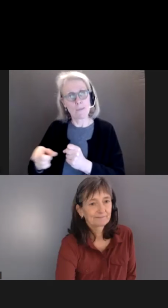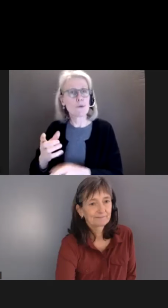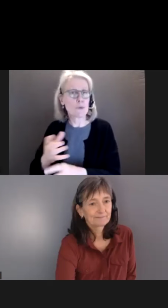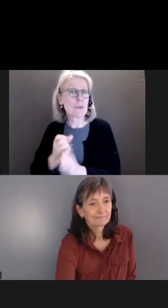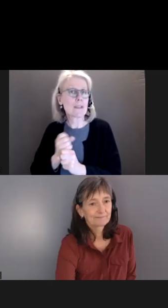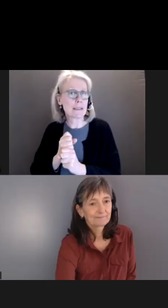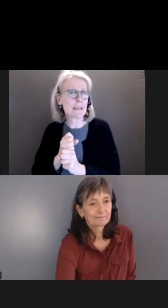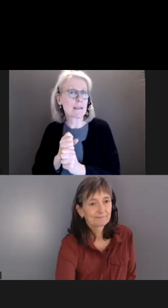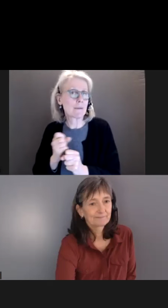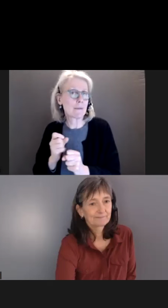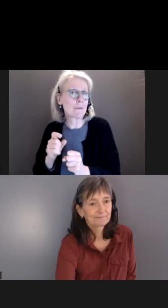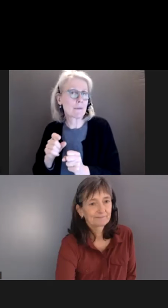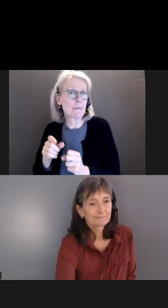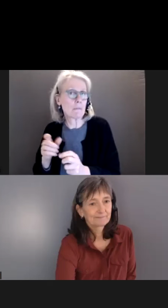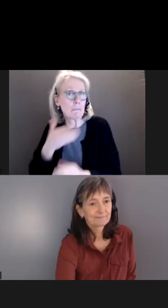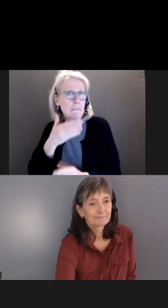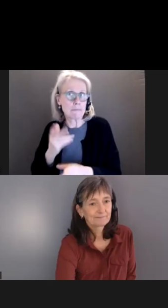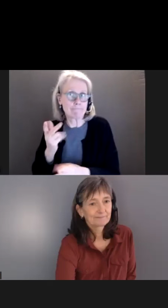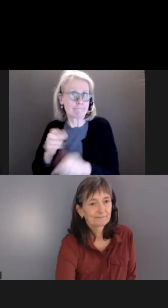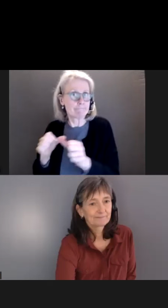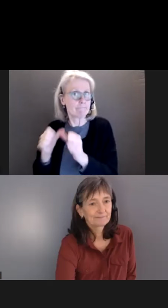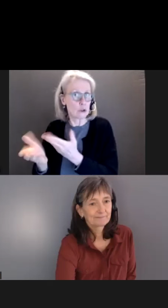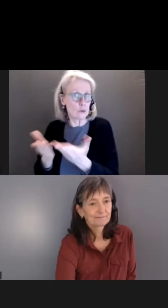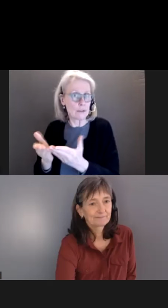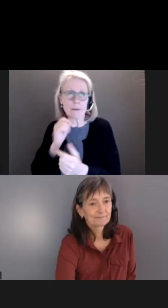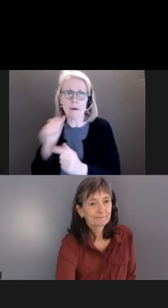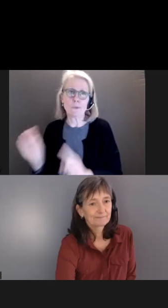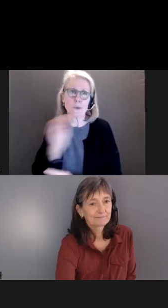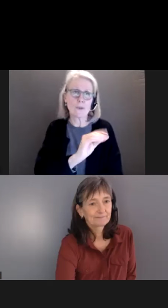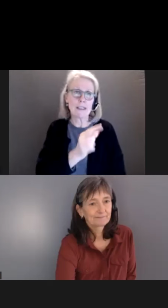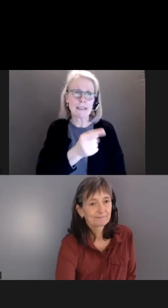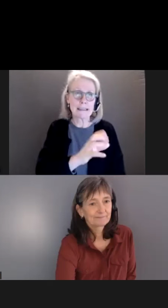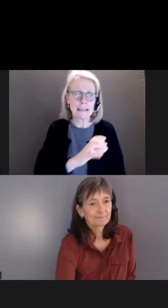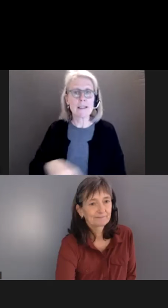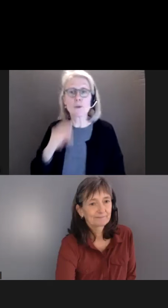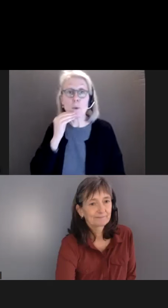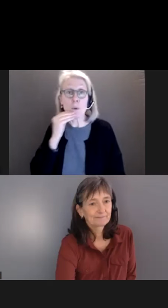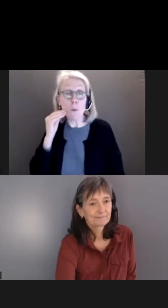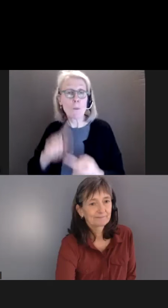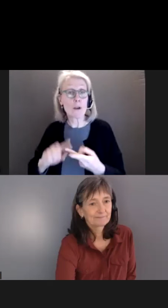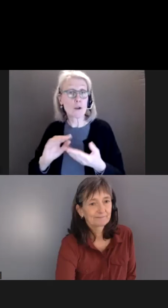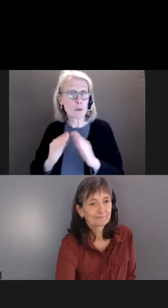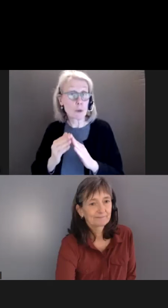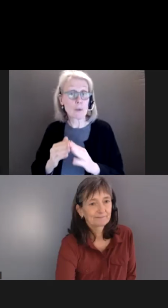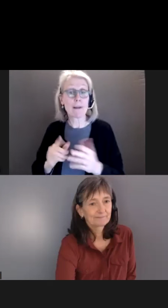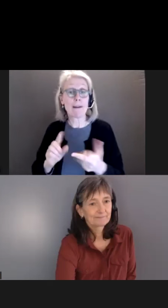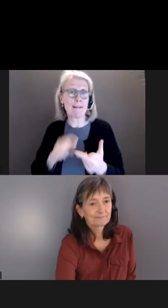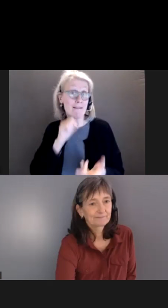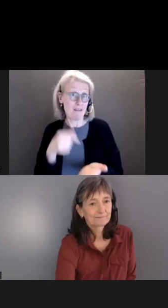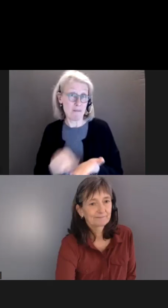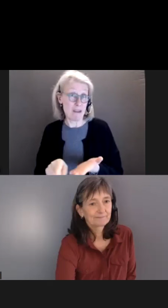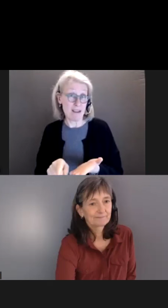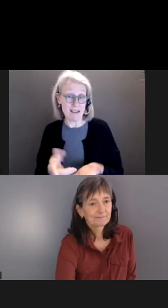costly facility-based care. So really, both home and community-based care and unpaid caregivers are absolutely